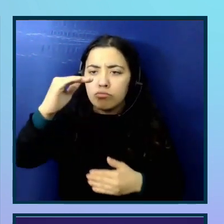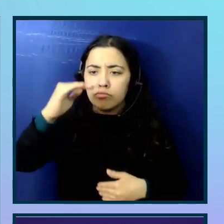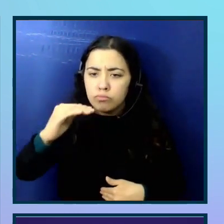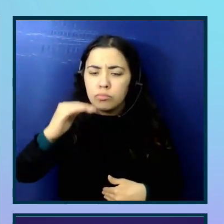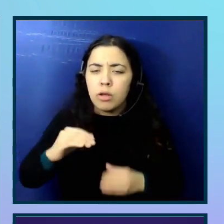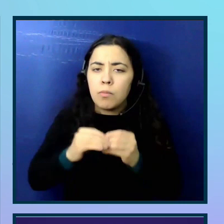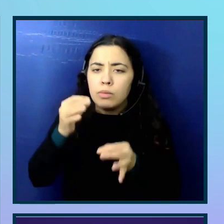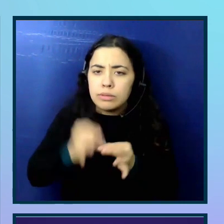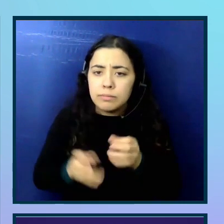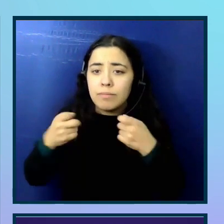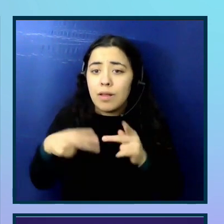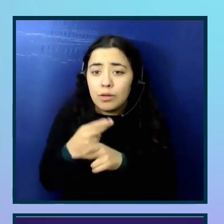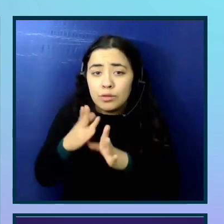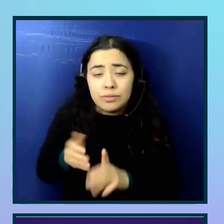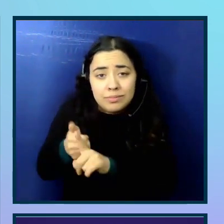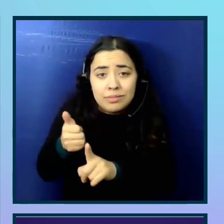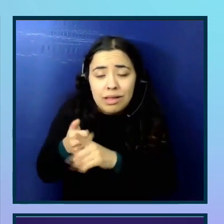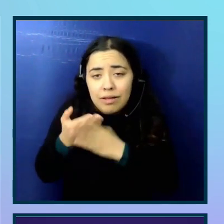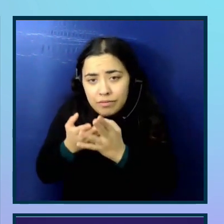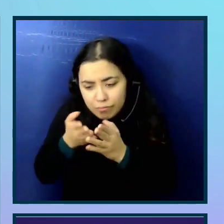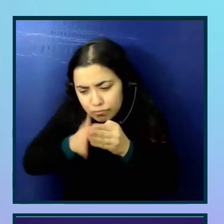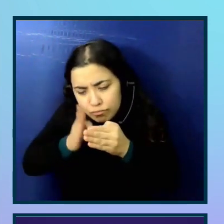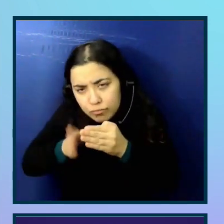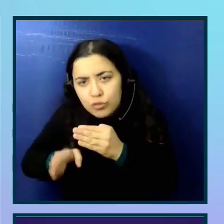to actually potentially get through the forms themselves.